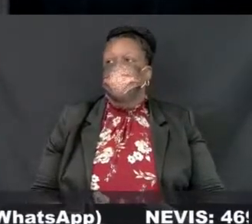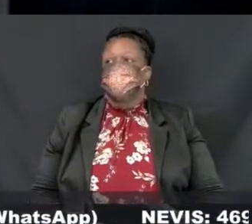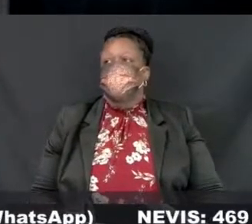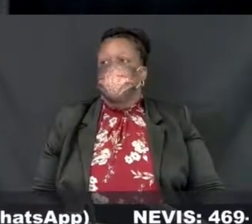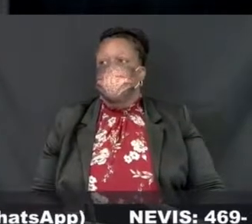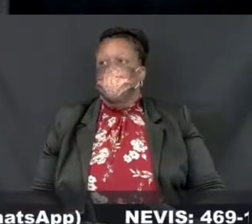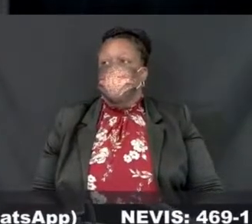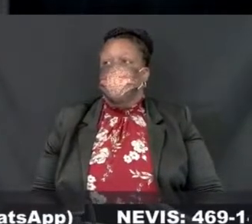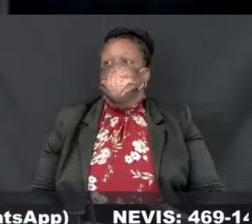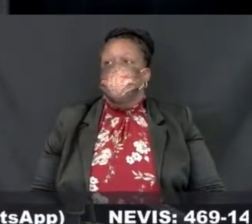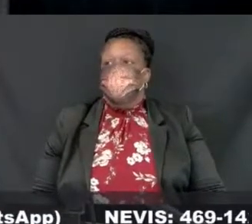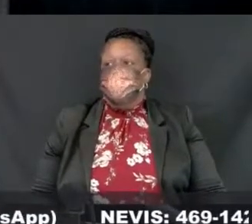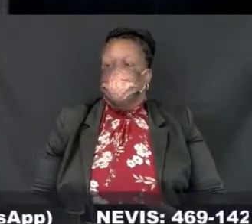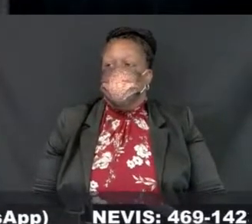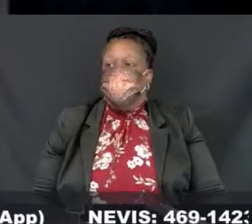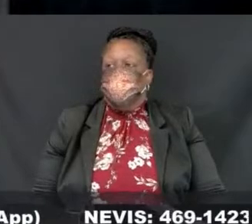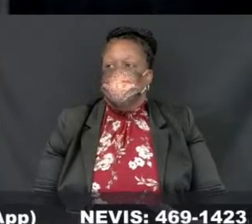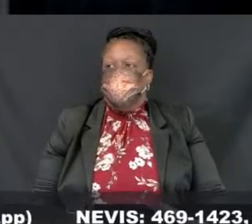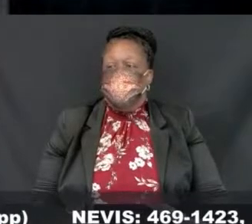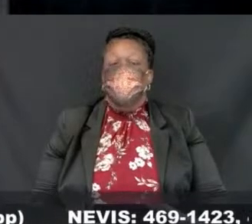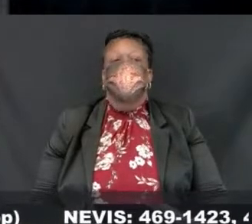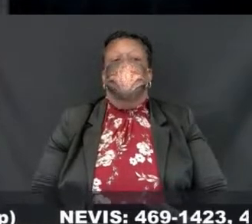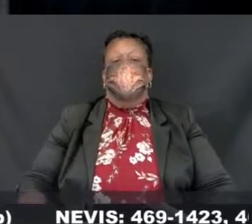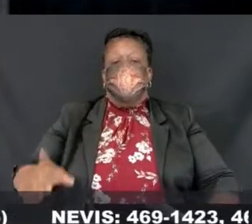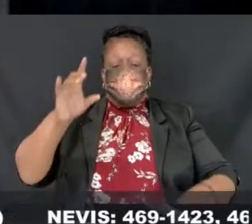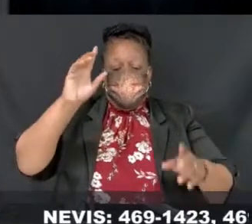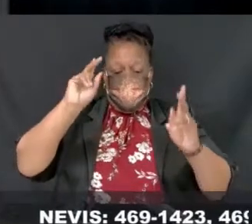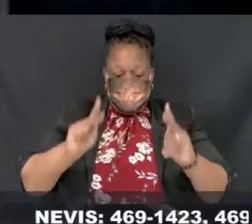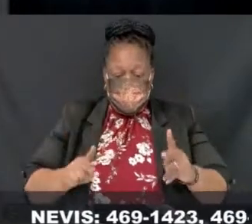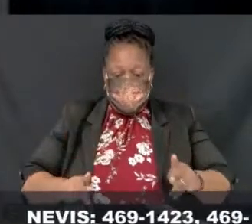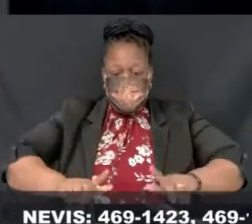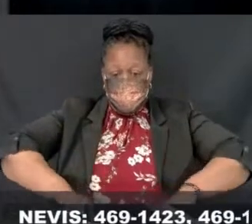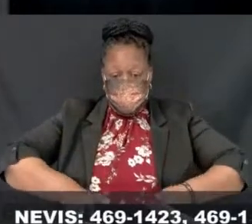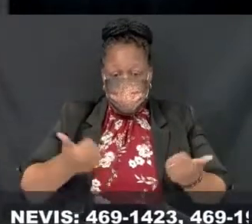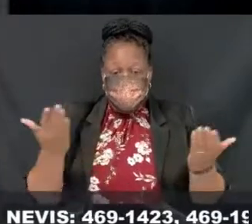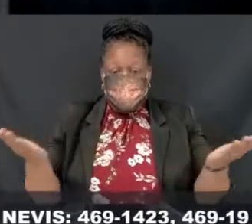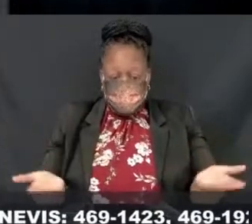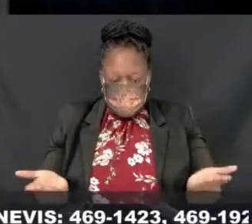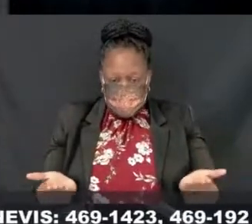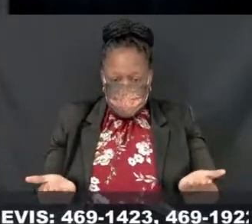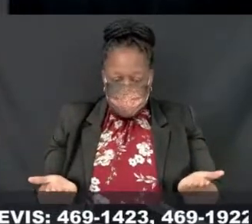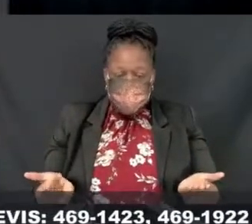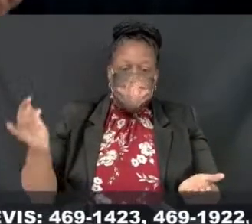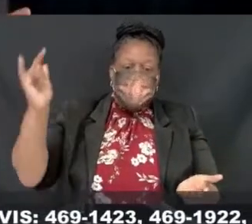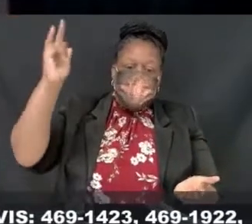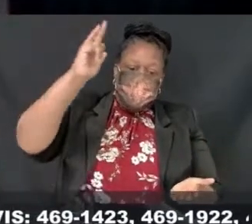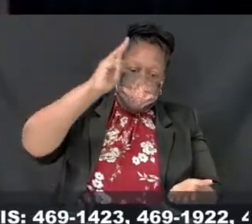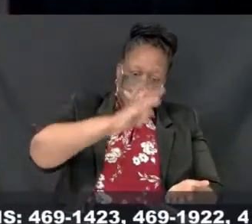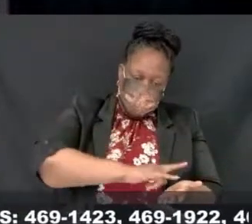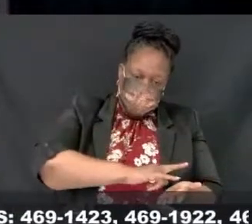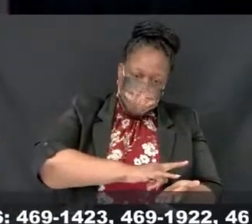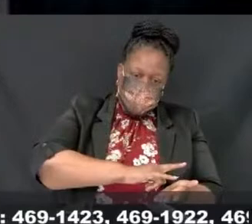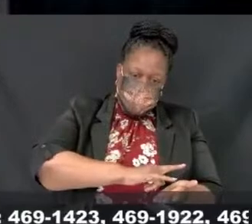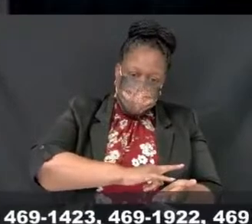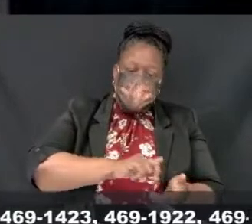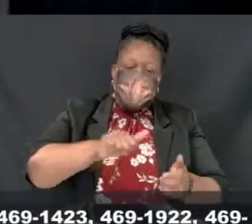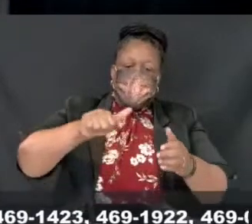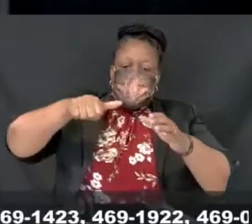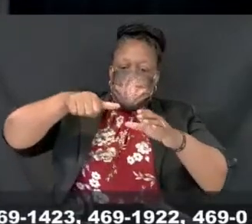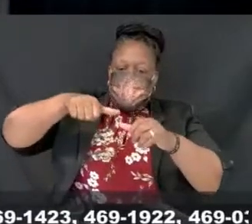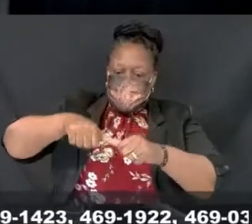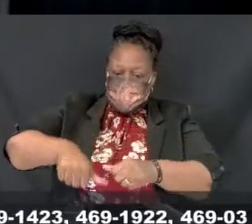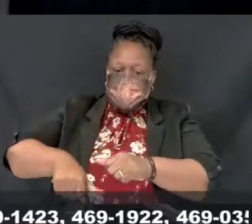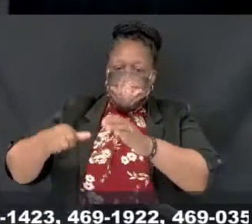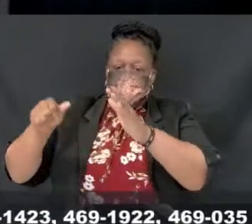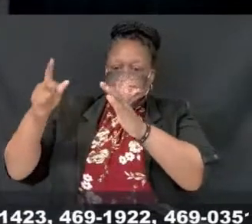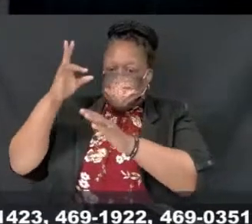unvaccinated can enter, but have to do the 7 days quarantine. If you are vaccinated, you're free to come, land and go.